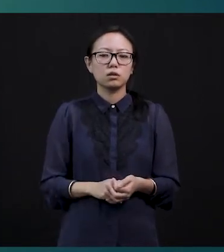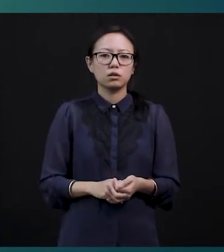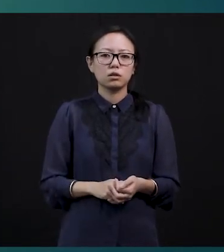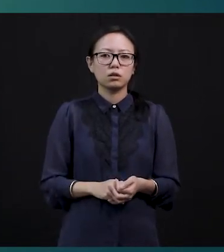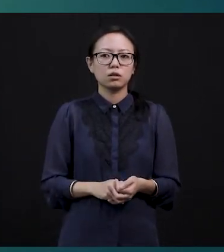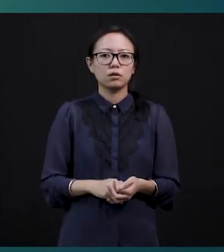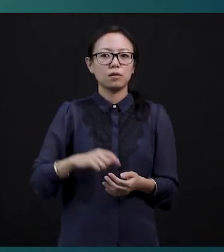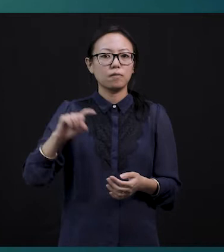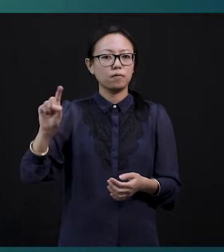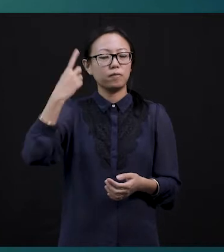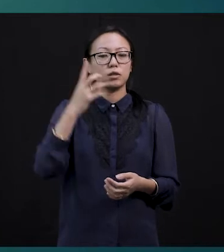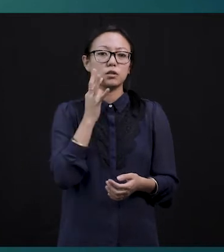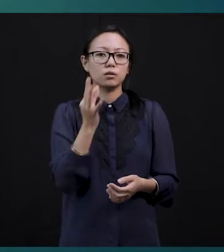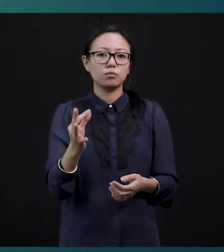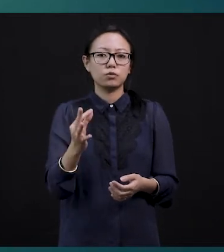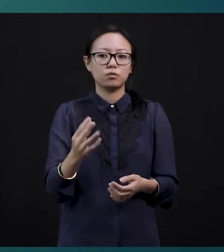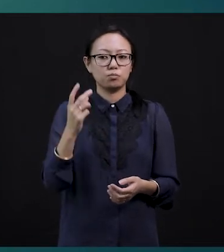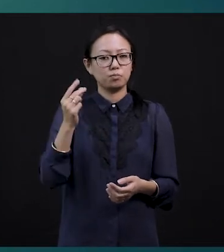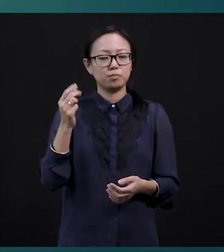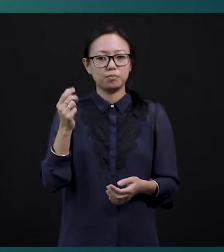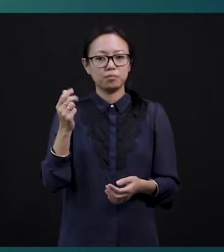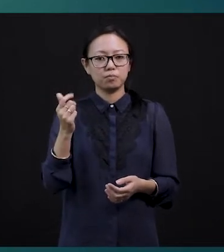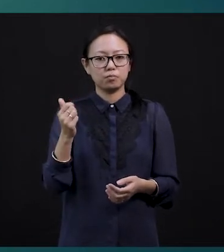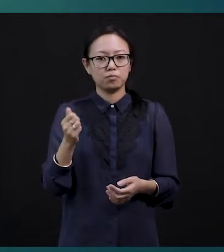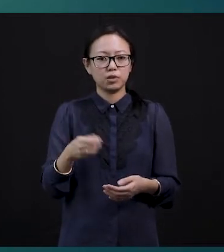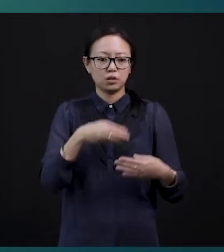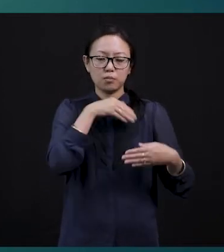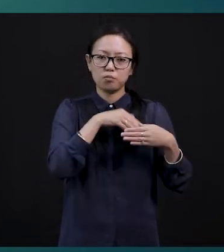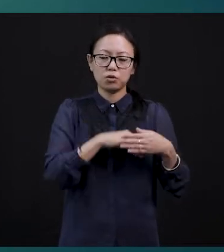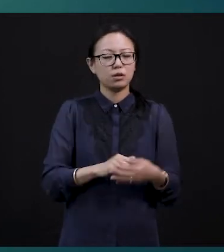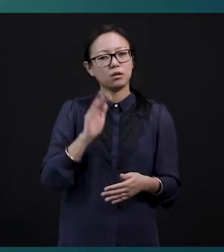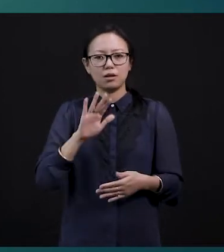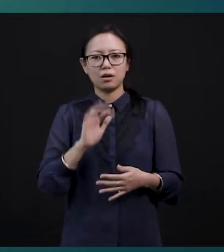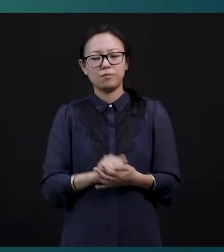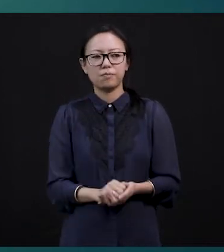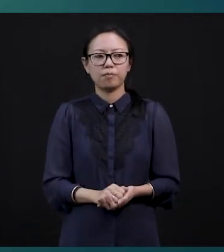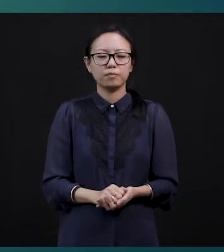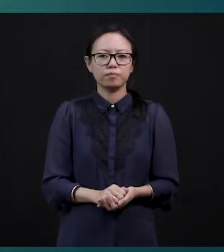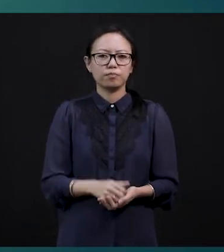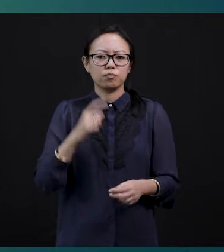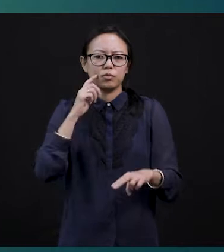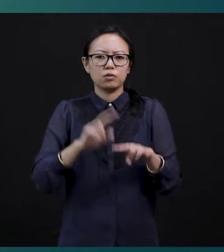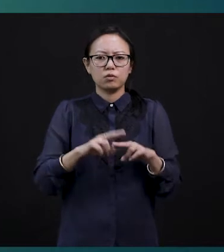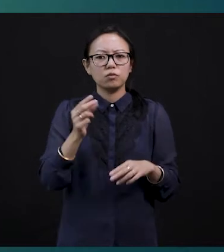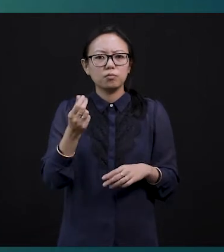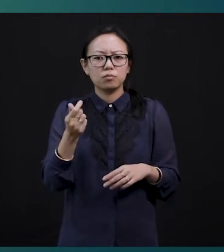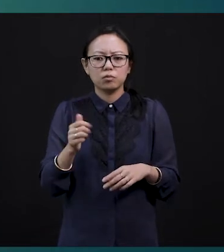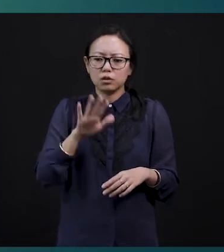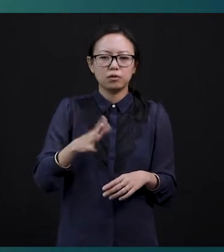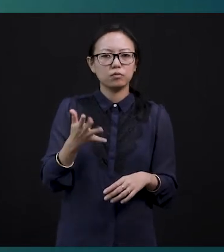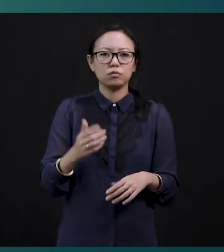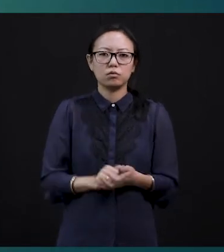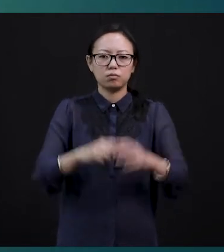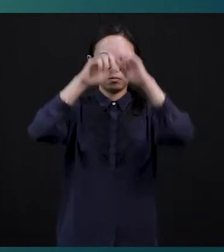have something in the pocket to go and buy? So most of the time, if we do not have money, we do not go. So the